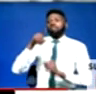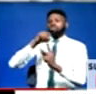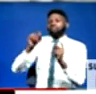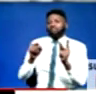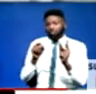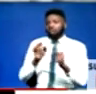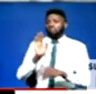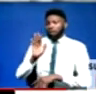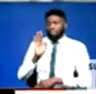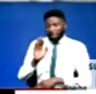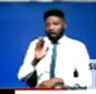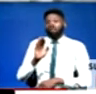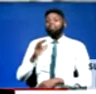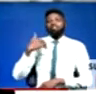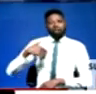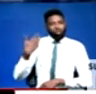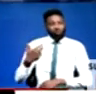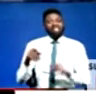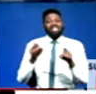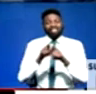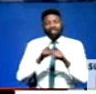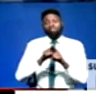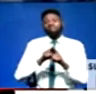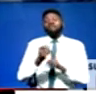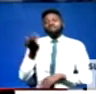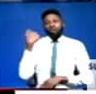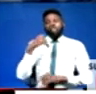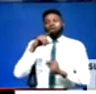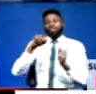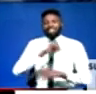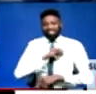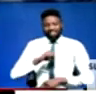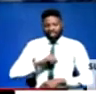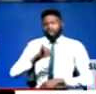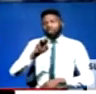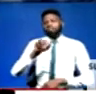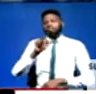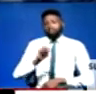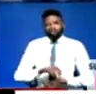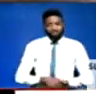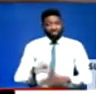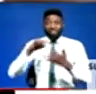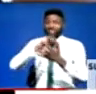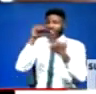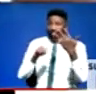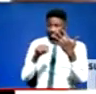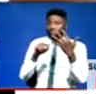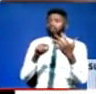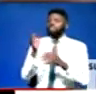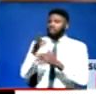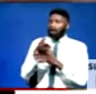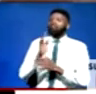former nominated Senator Falhada Dekow Iman. The 5 nominees will be the Kenya Kwanza candidates in parliament on Thursday, when